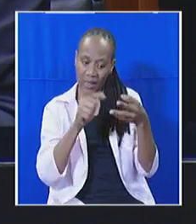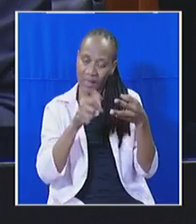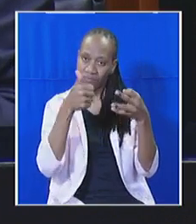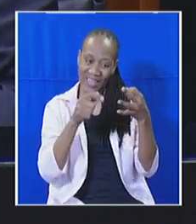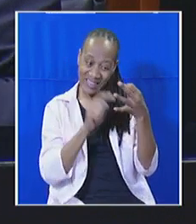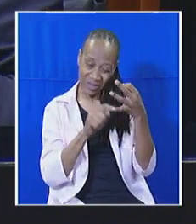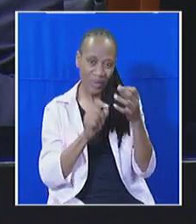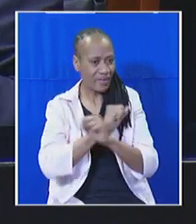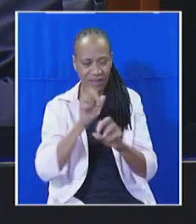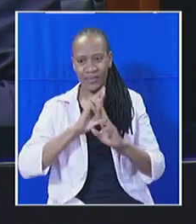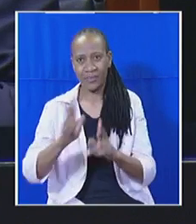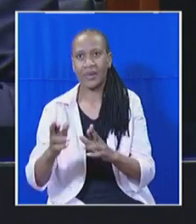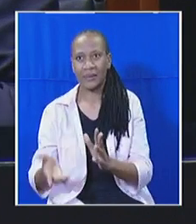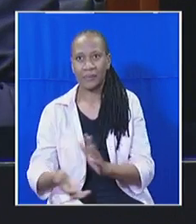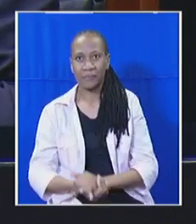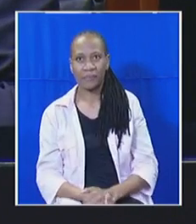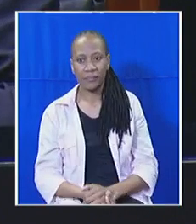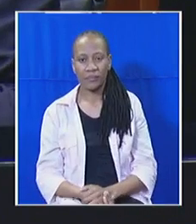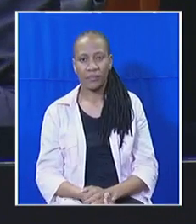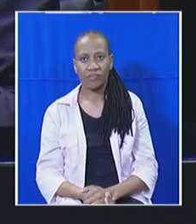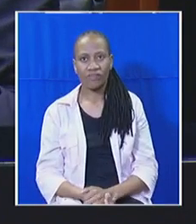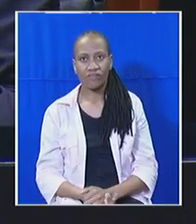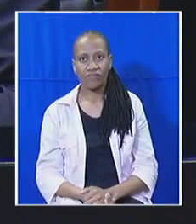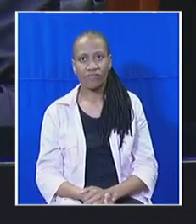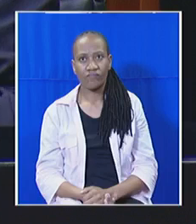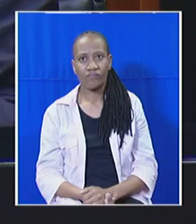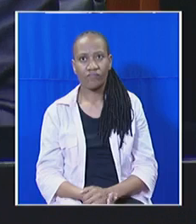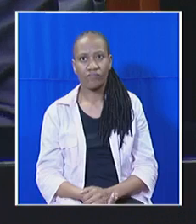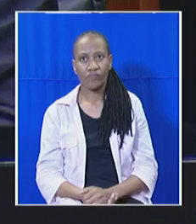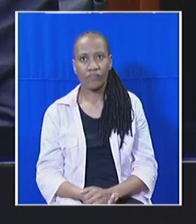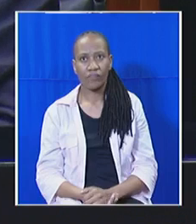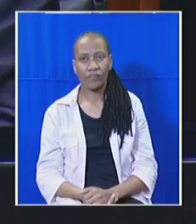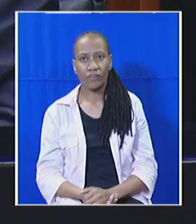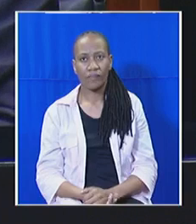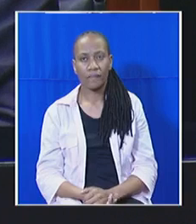that. I don't. You are Mosha. What does speak?